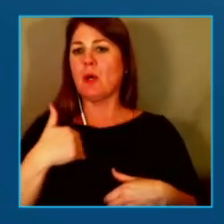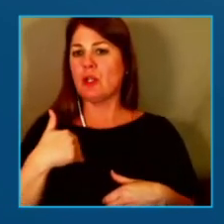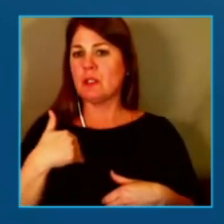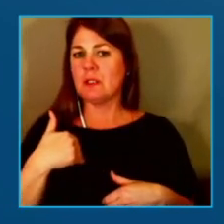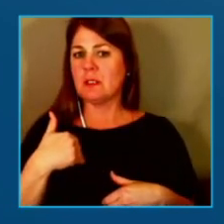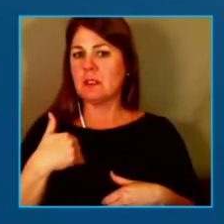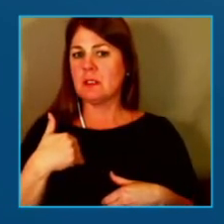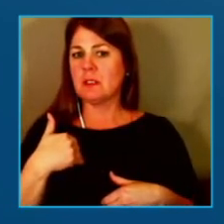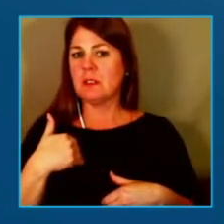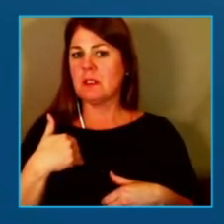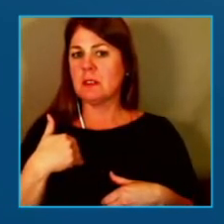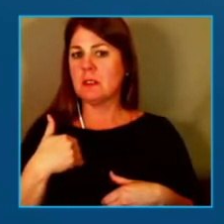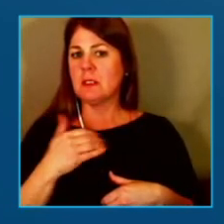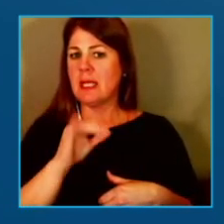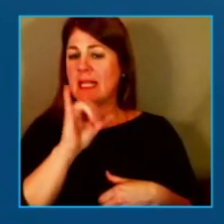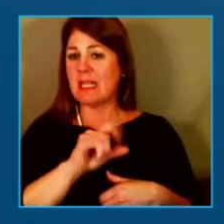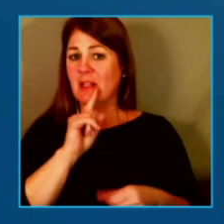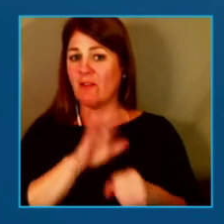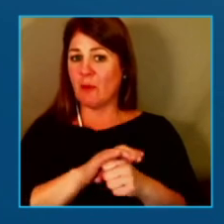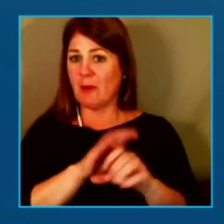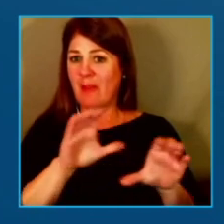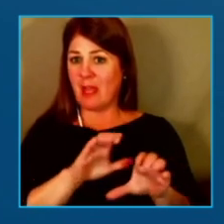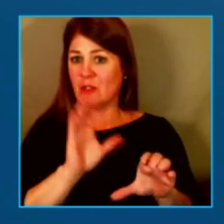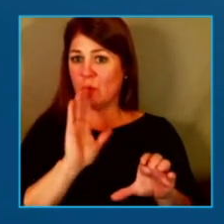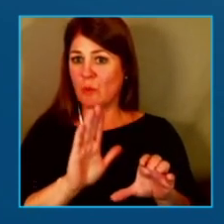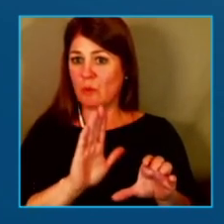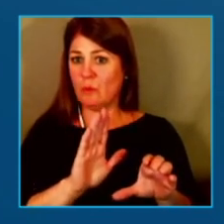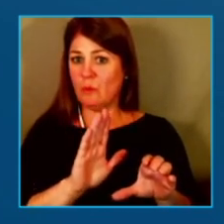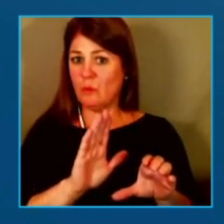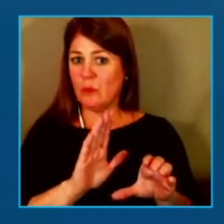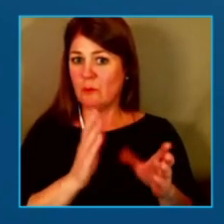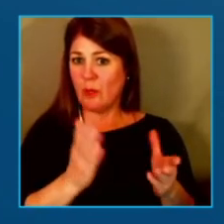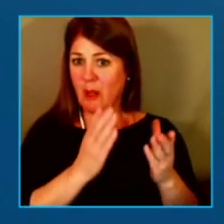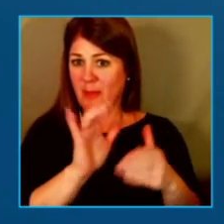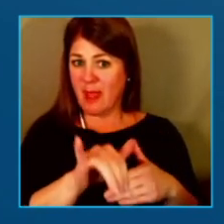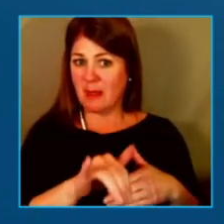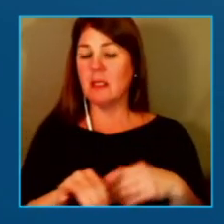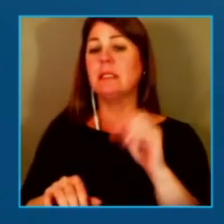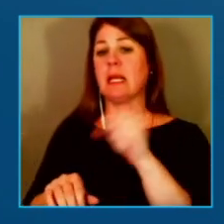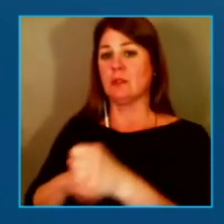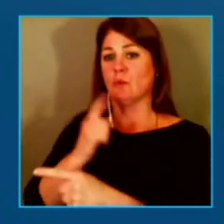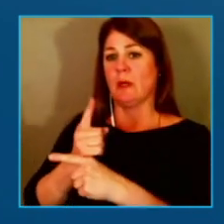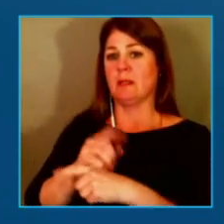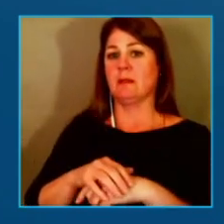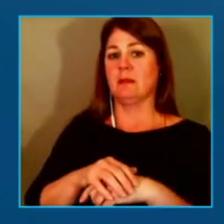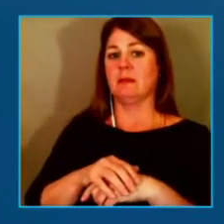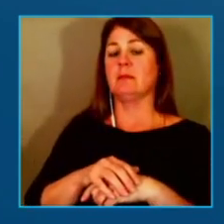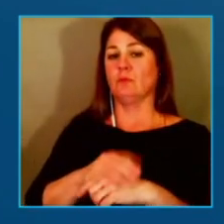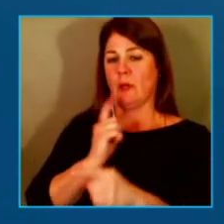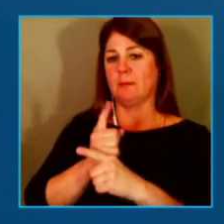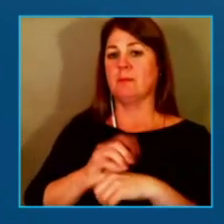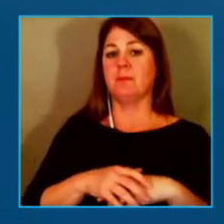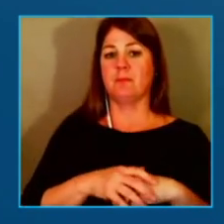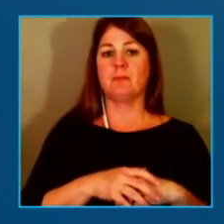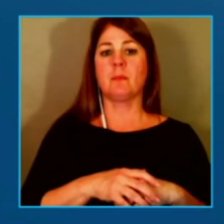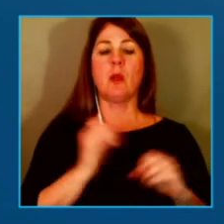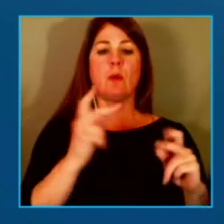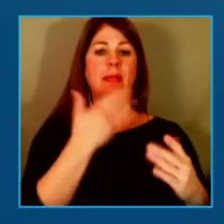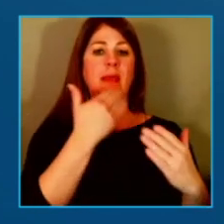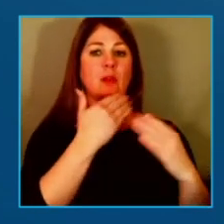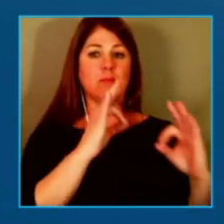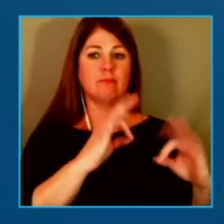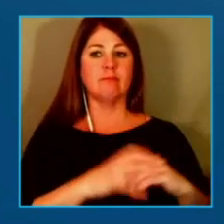where the affirmative action plan is where that's laid out? That's correct. Okay, that's correct. That's what I needed. Thanks, Melinda, appreciate it. Mm-hmm. Yes, sir.